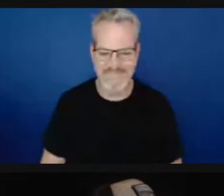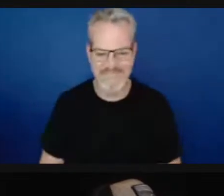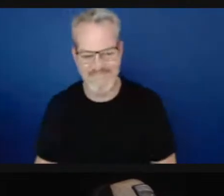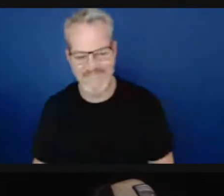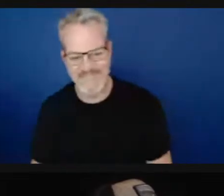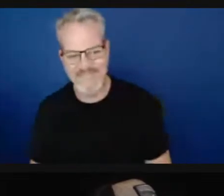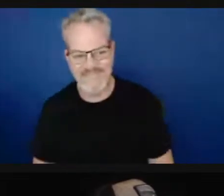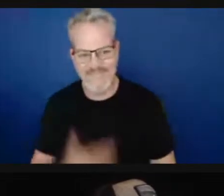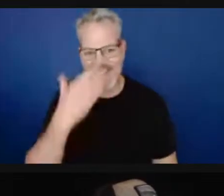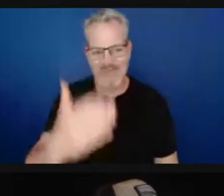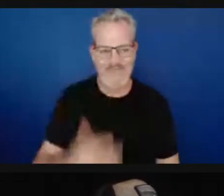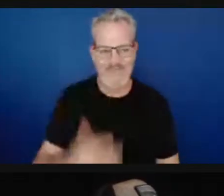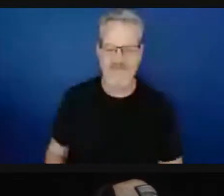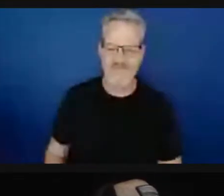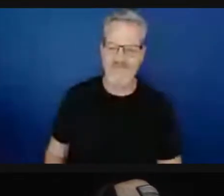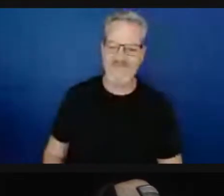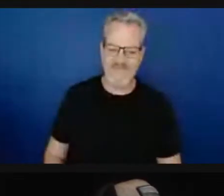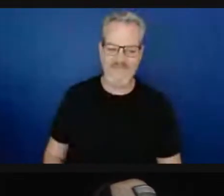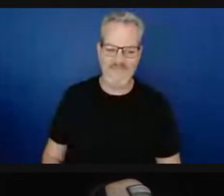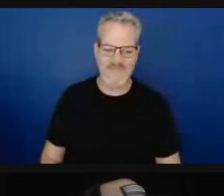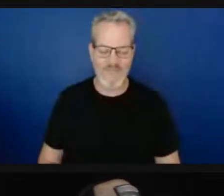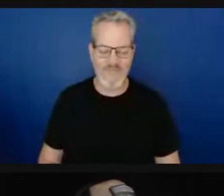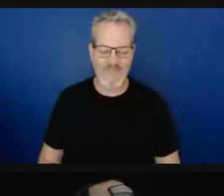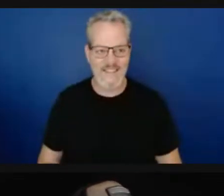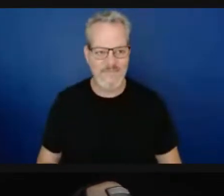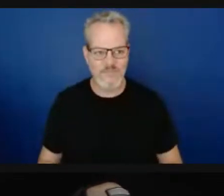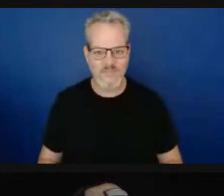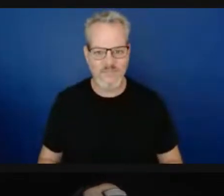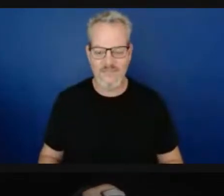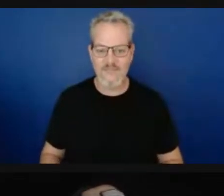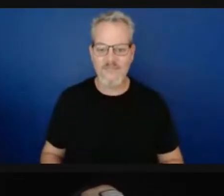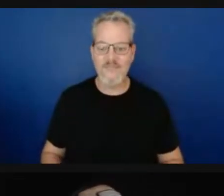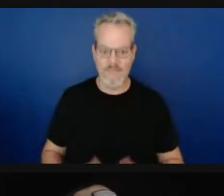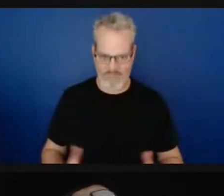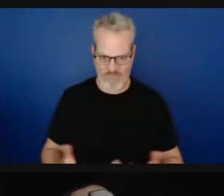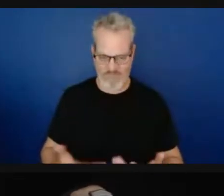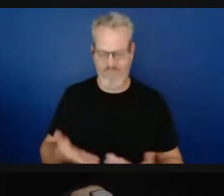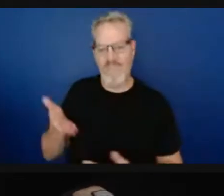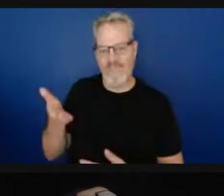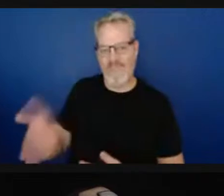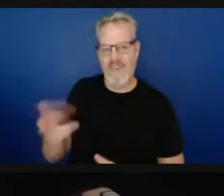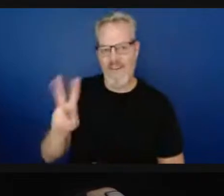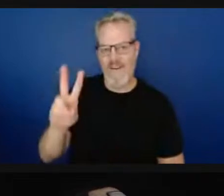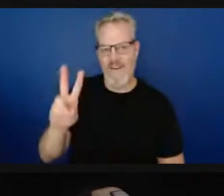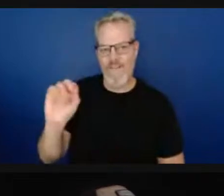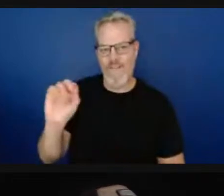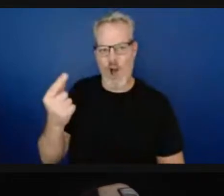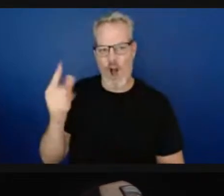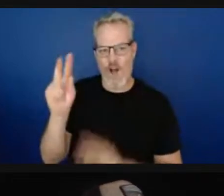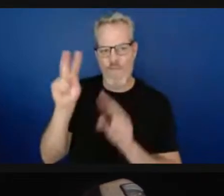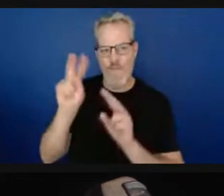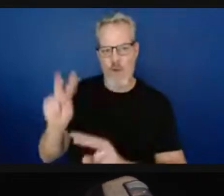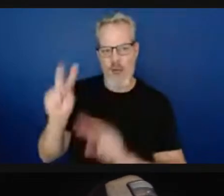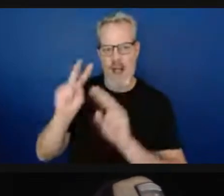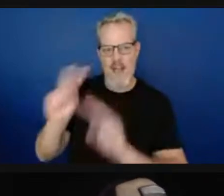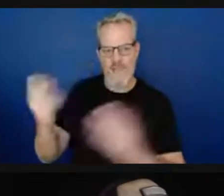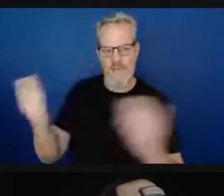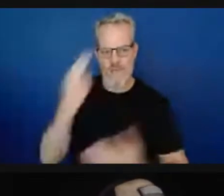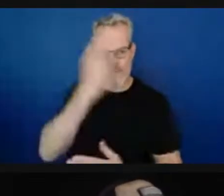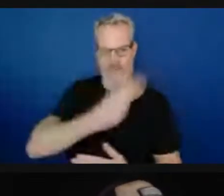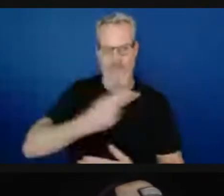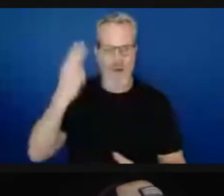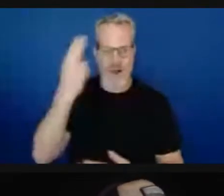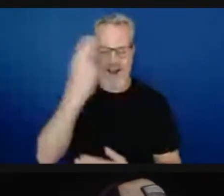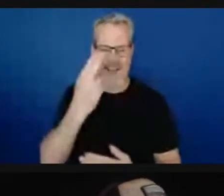Welcome back. All right. So there's the VOG forecast for Hawaii Island. Once again, very little VOG coming out for